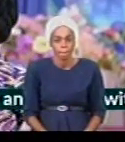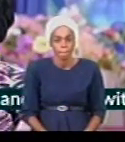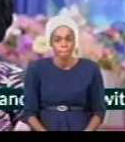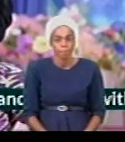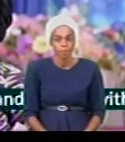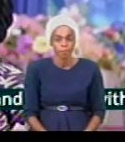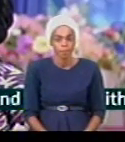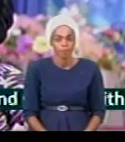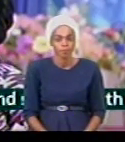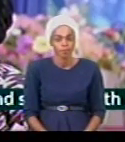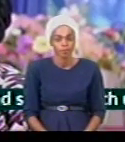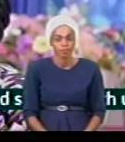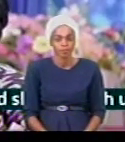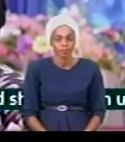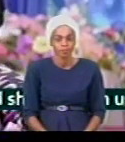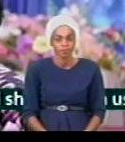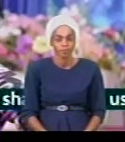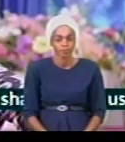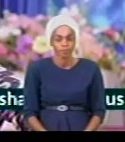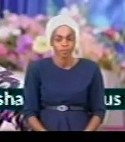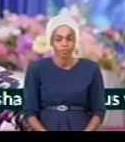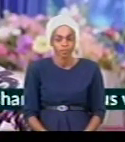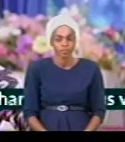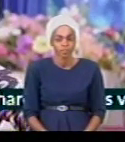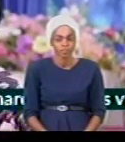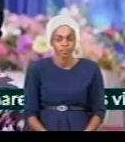Thank the name of God.